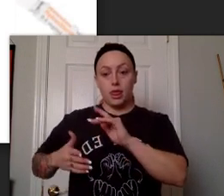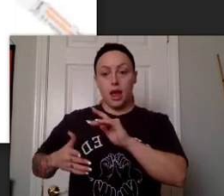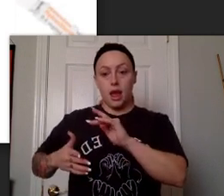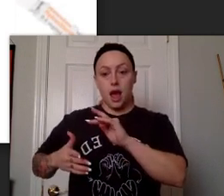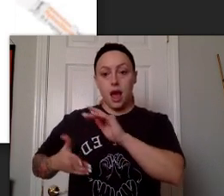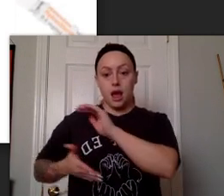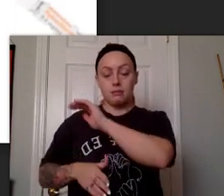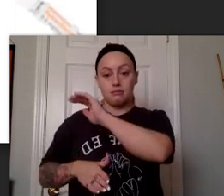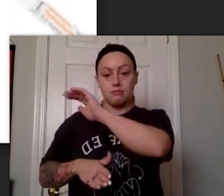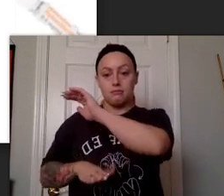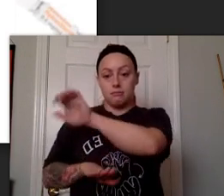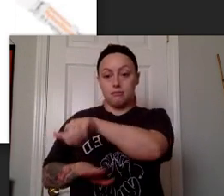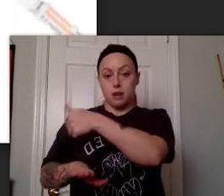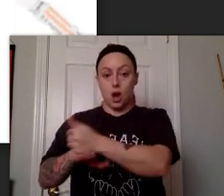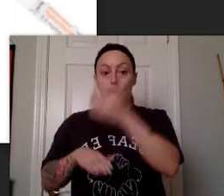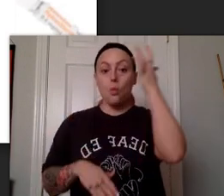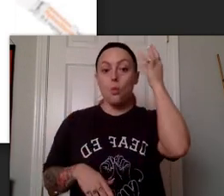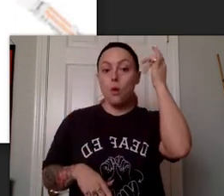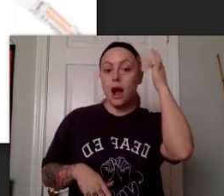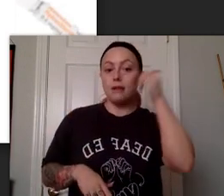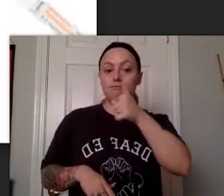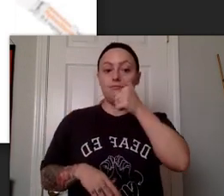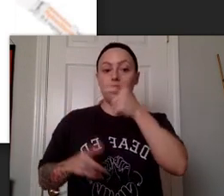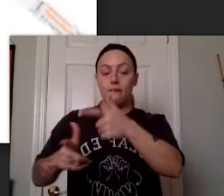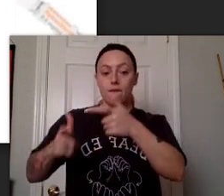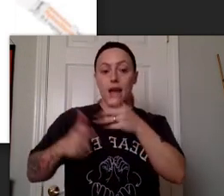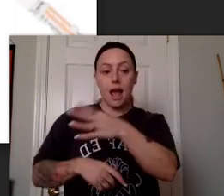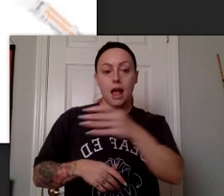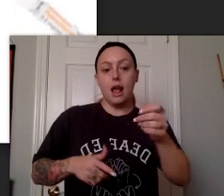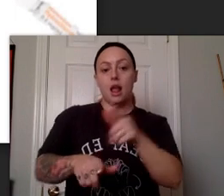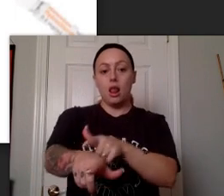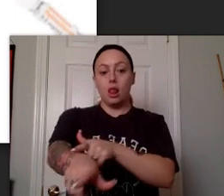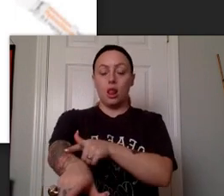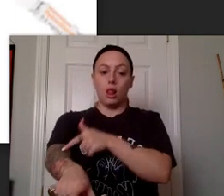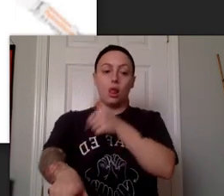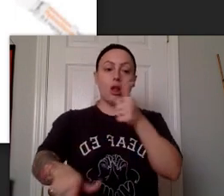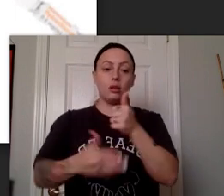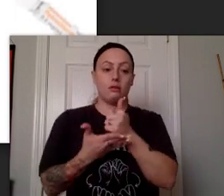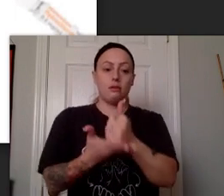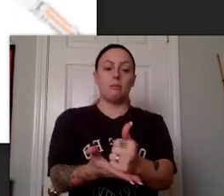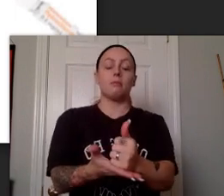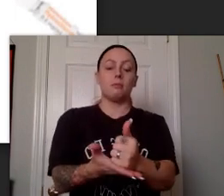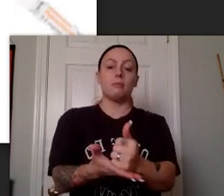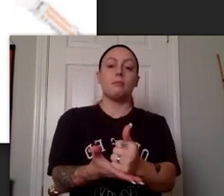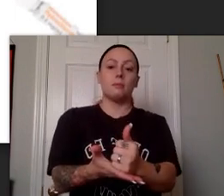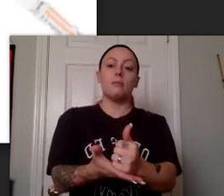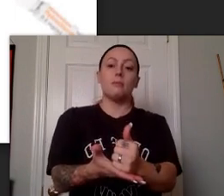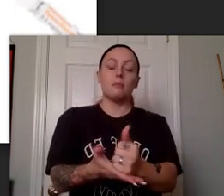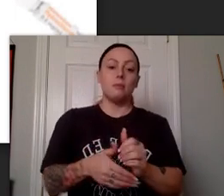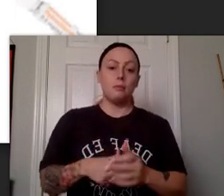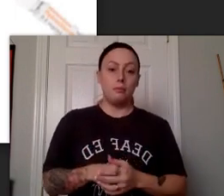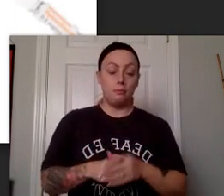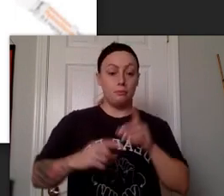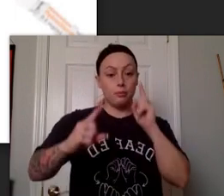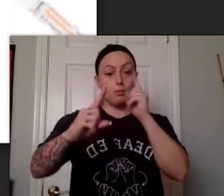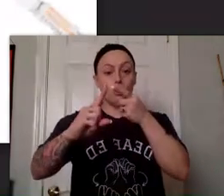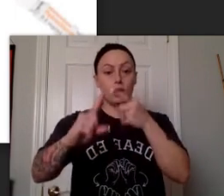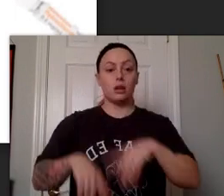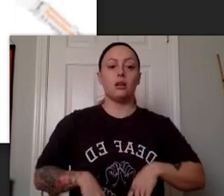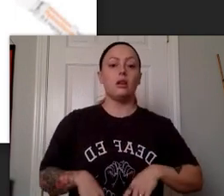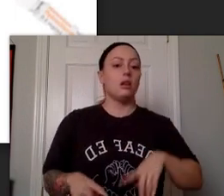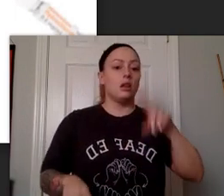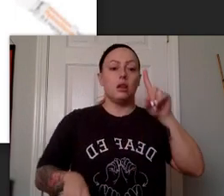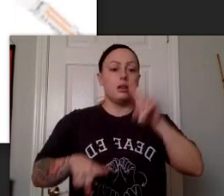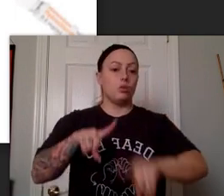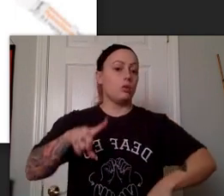last a little longer. I'm going to talk about all of this, how all these drugs work. But the bottom line is you can't hurt somebody by giving them